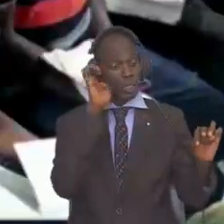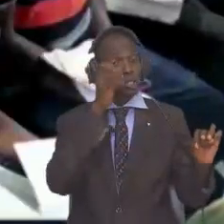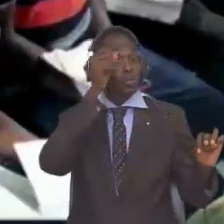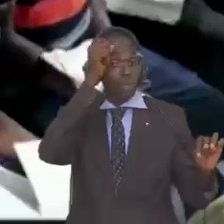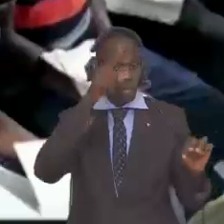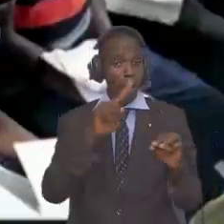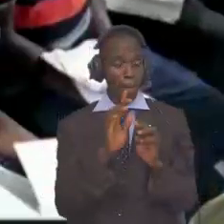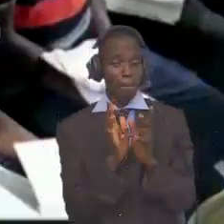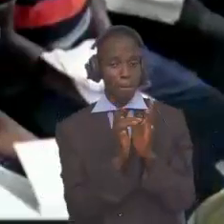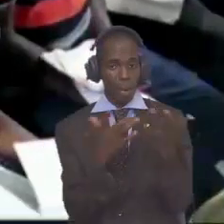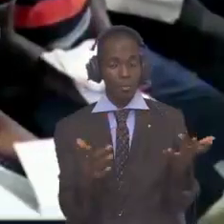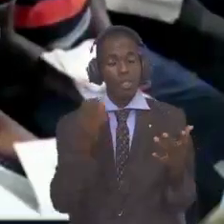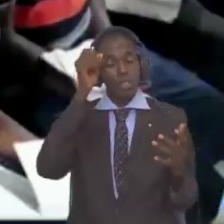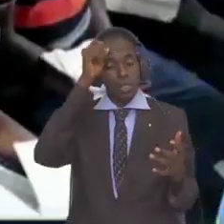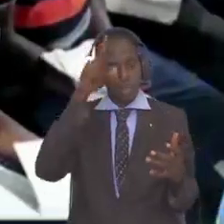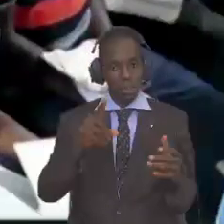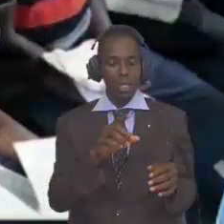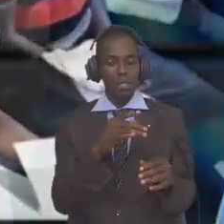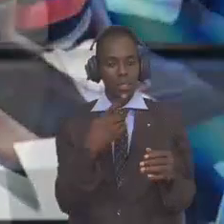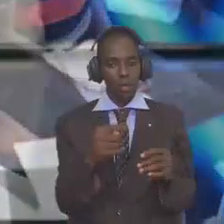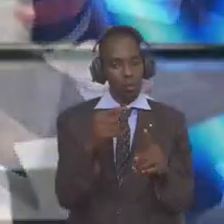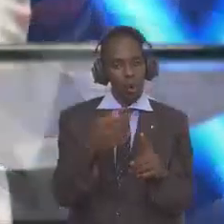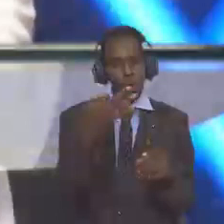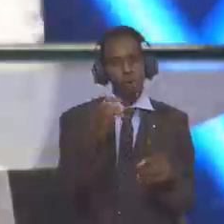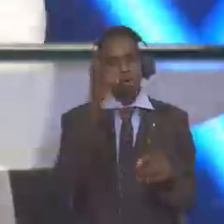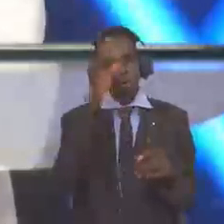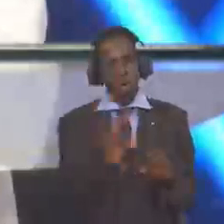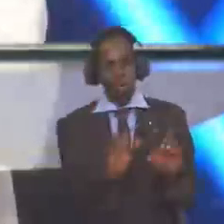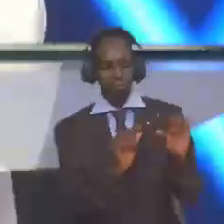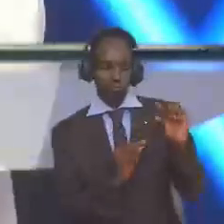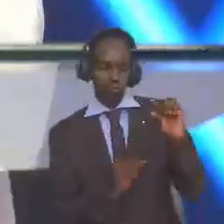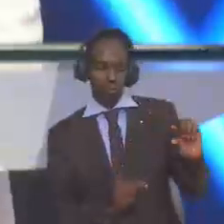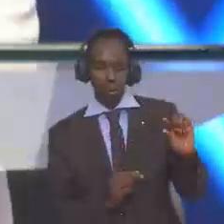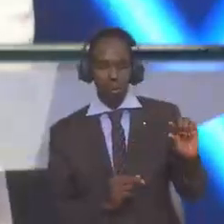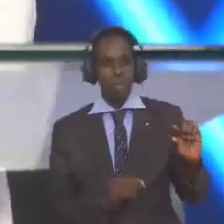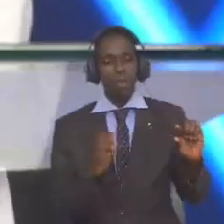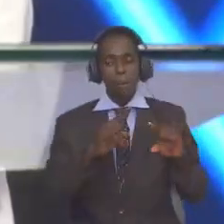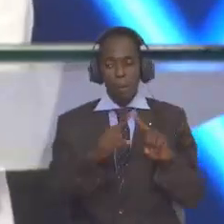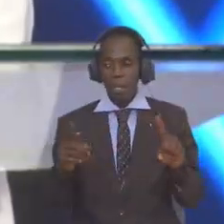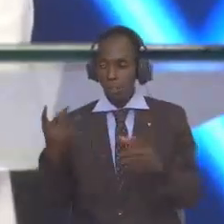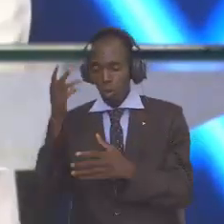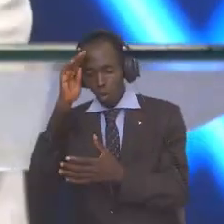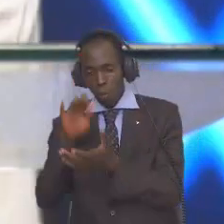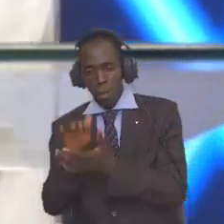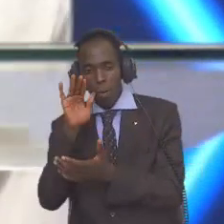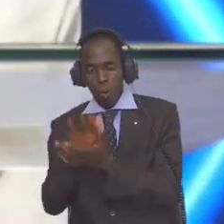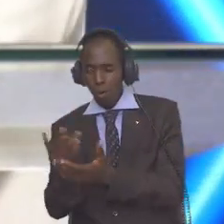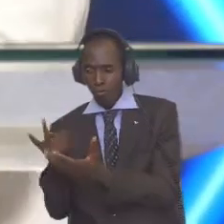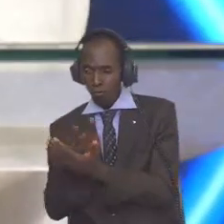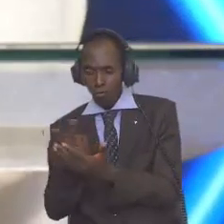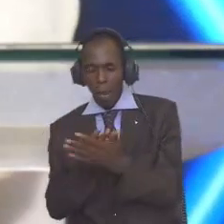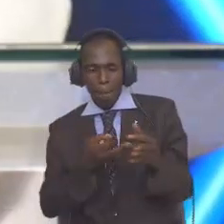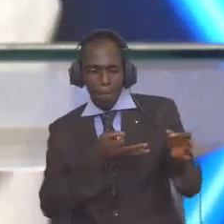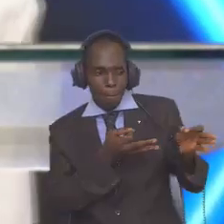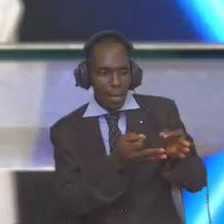took him and they expatiated the word of God, expounded the word of God, exhorted him,